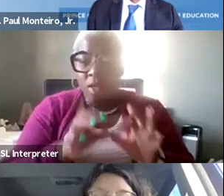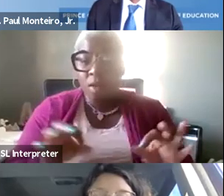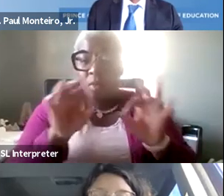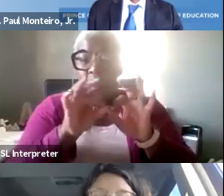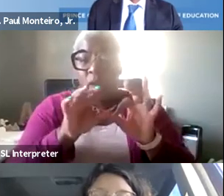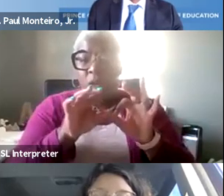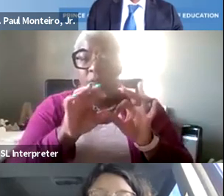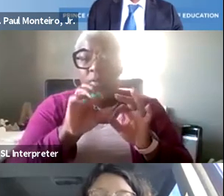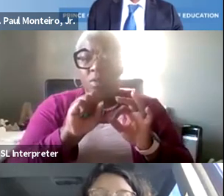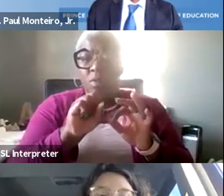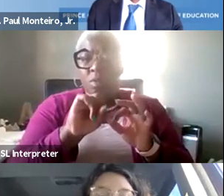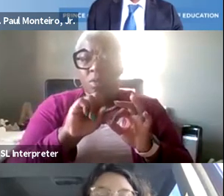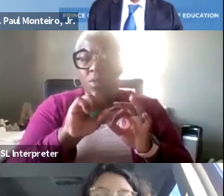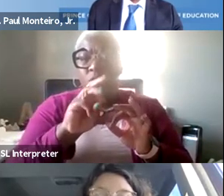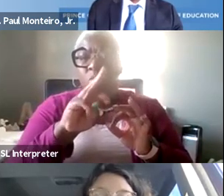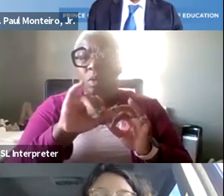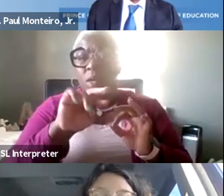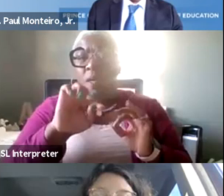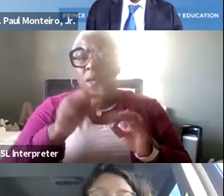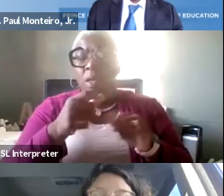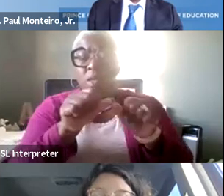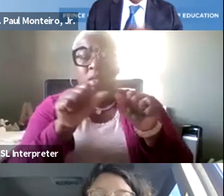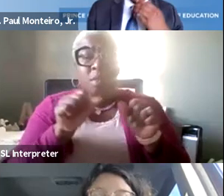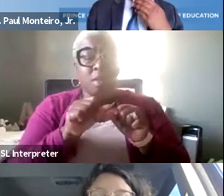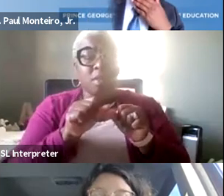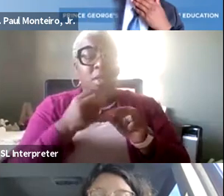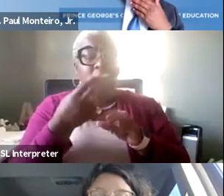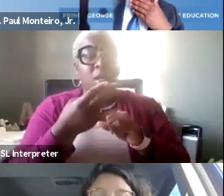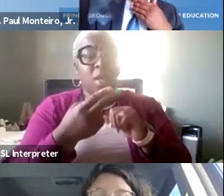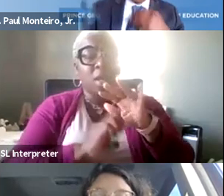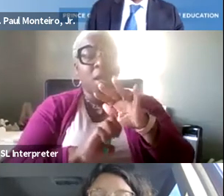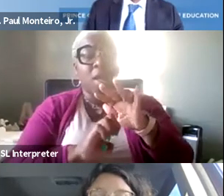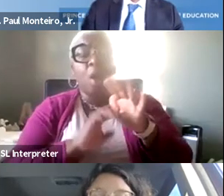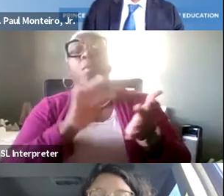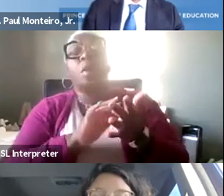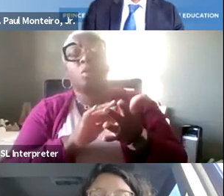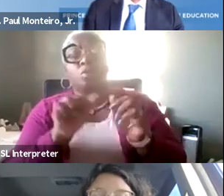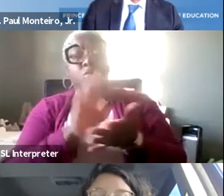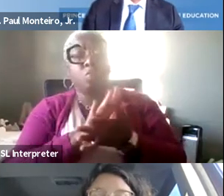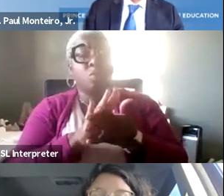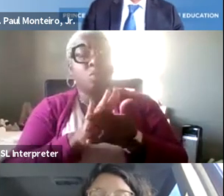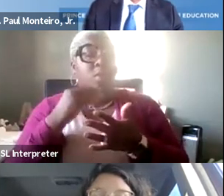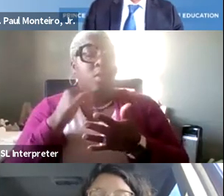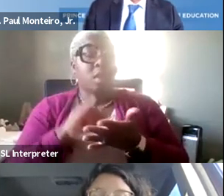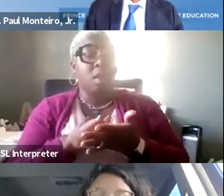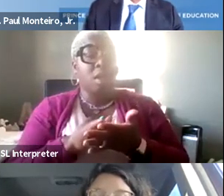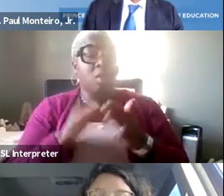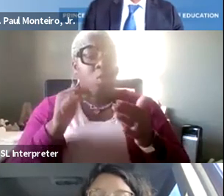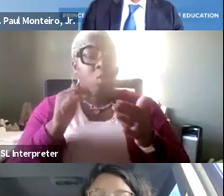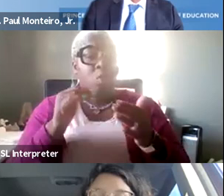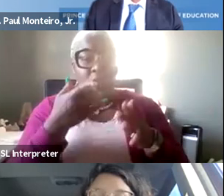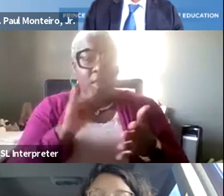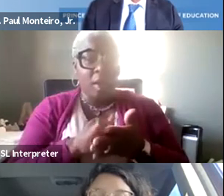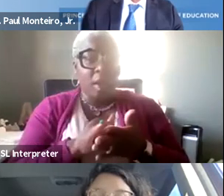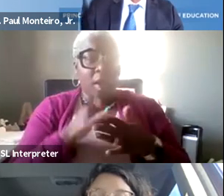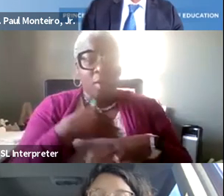swing space and having appropriate swing space. The kids at Hyattsville Elementary, at Hyattsville Middle, are dealing with that right now. We have an opportunity to plan ahead for this and prevent